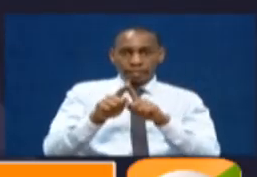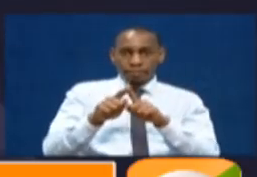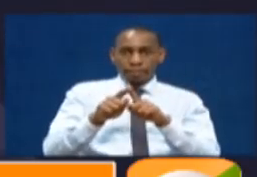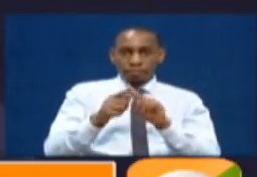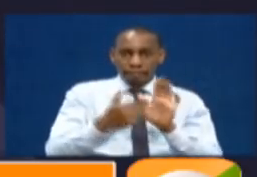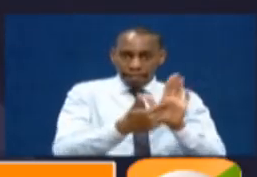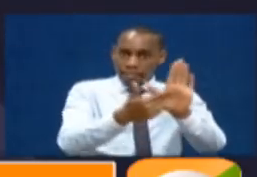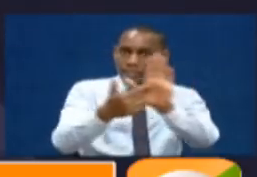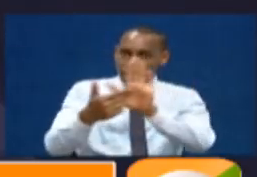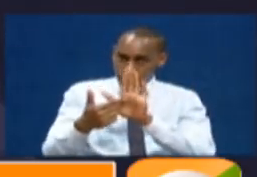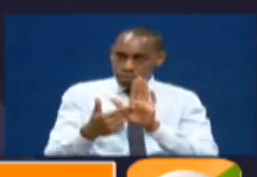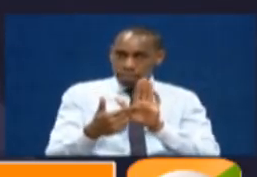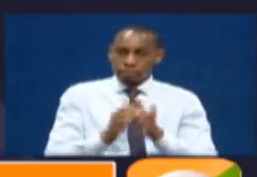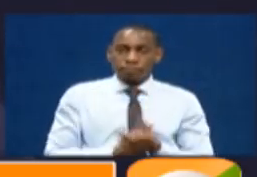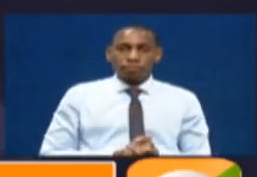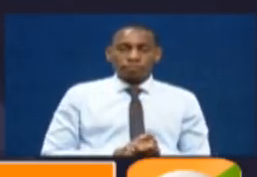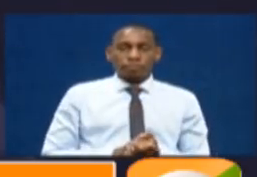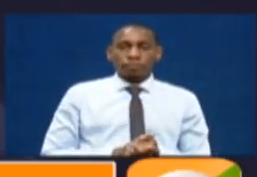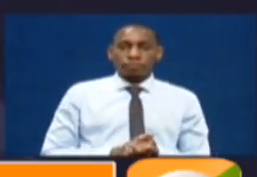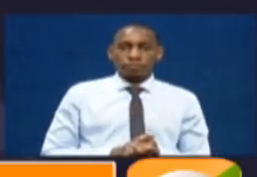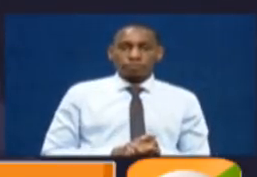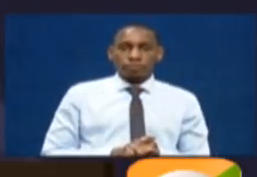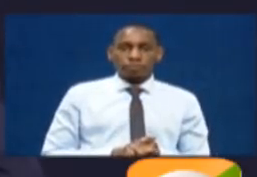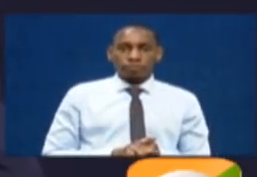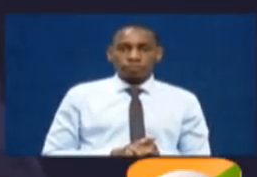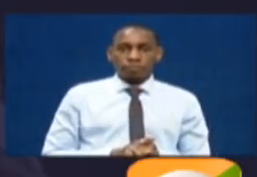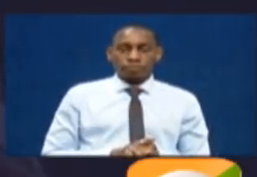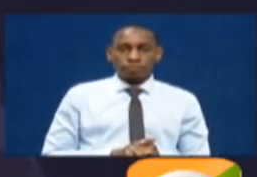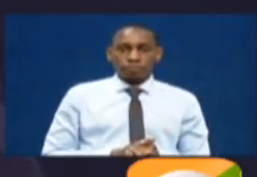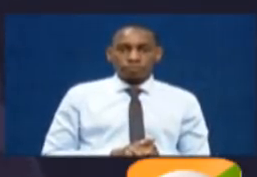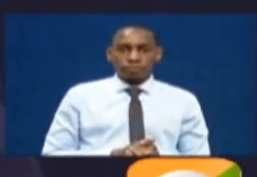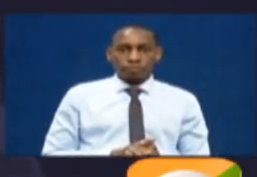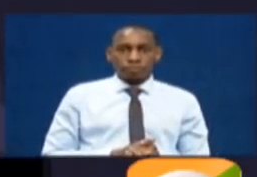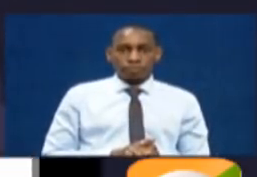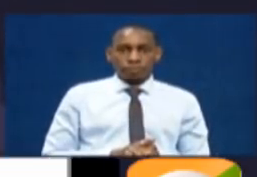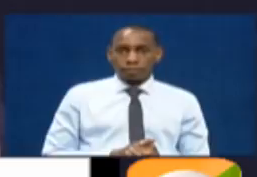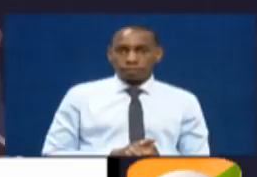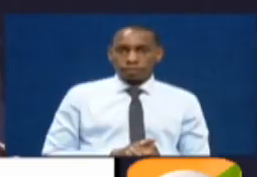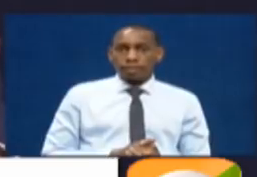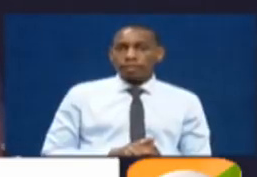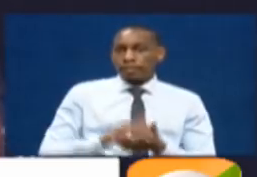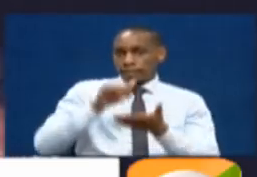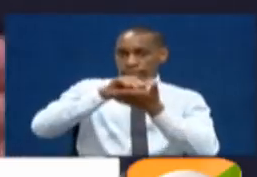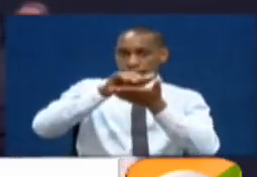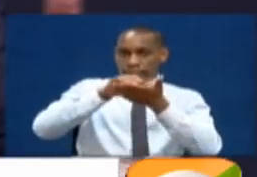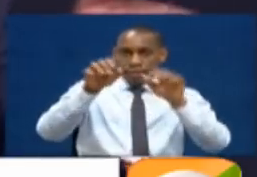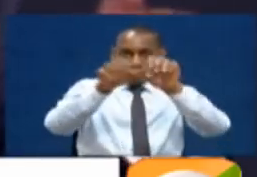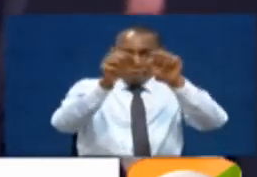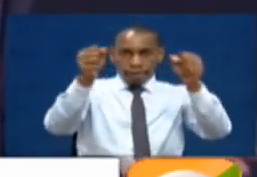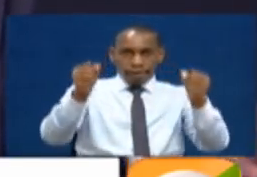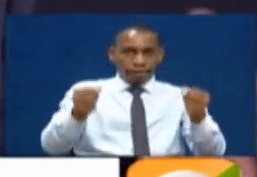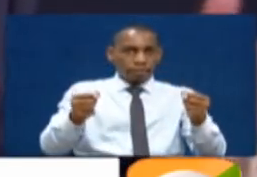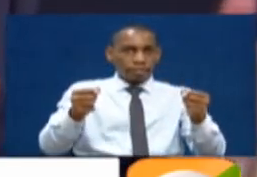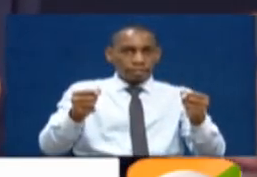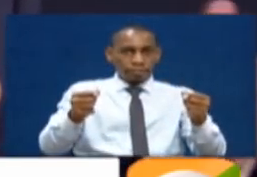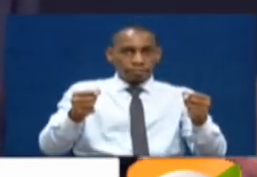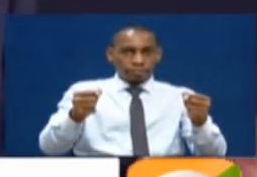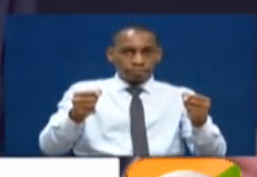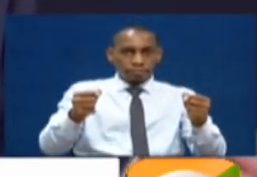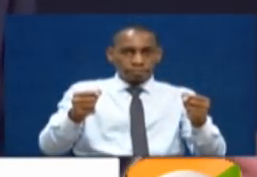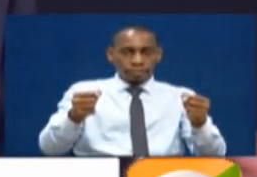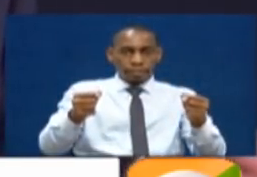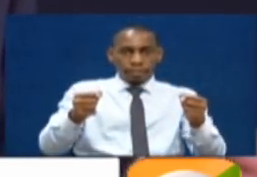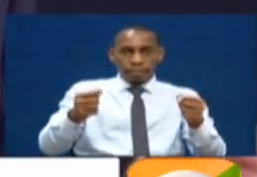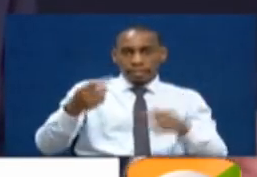end. All right? Because it was a system that was a botched up